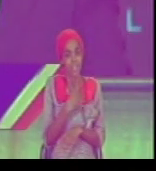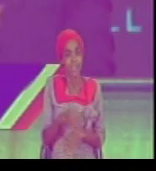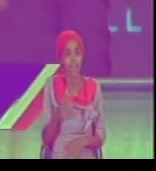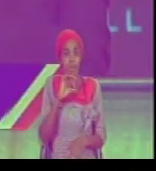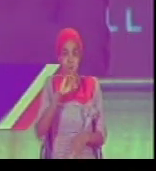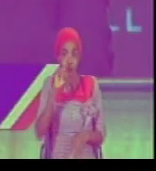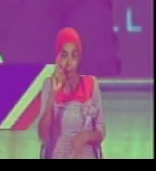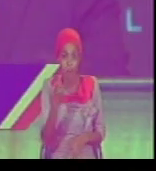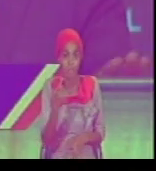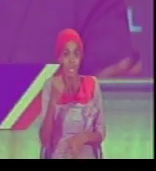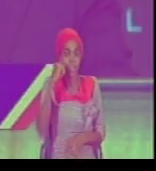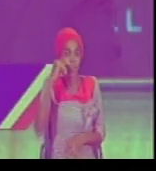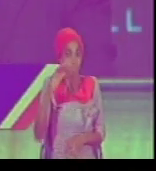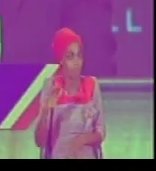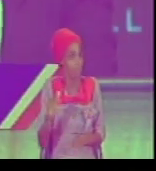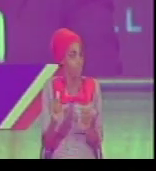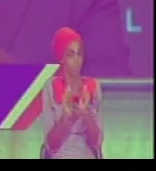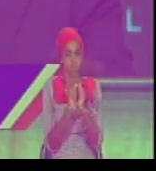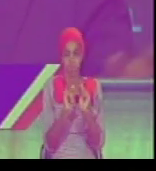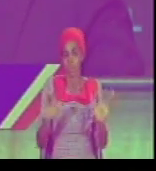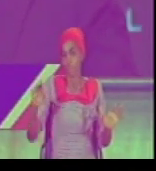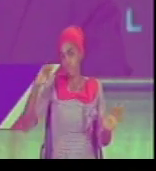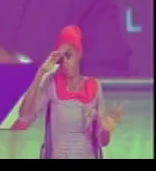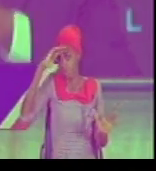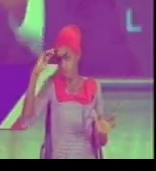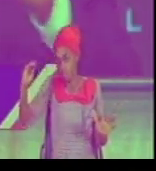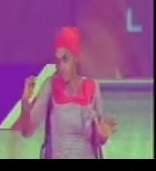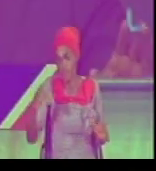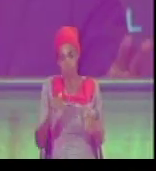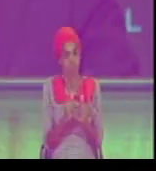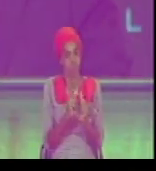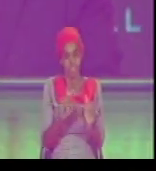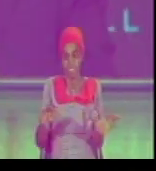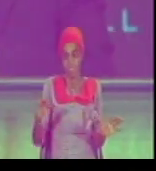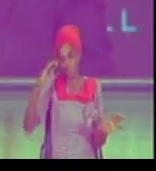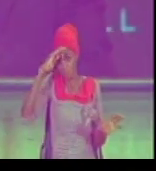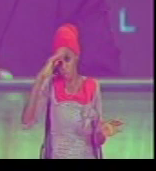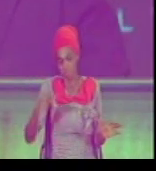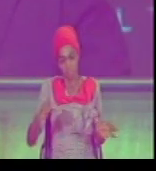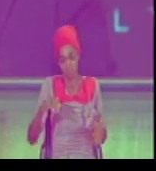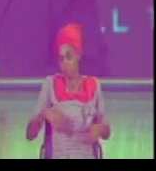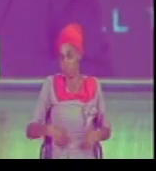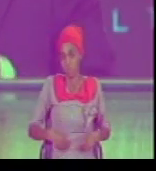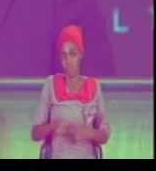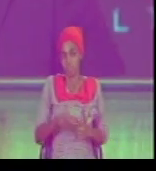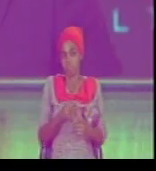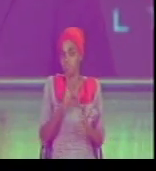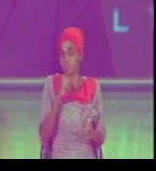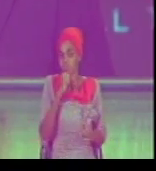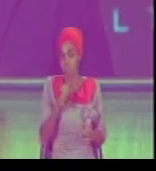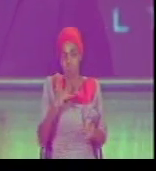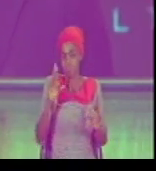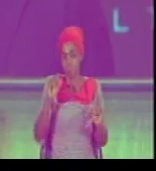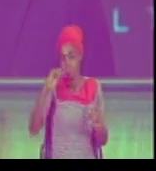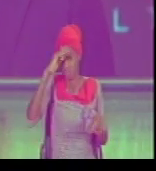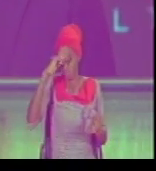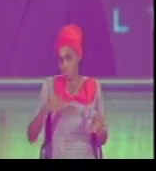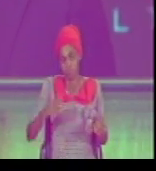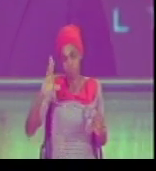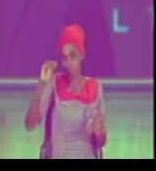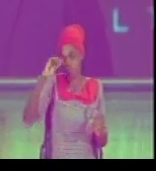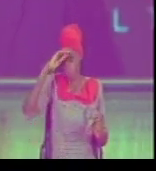women without men, without boys, old or young, no boy, no man will be there,